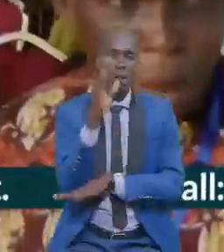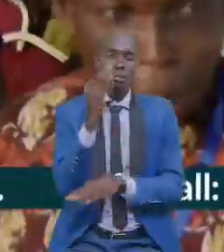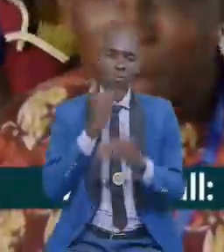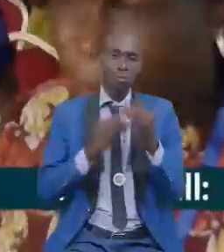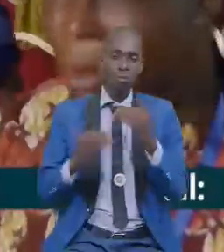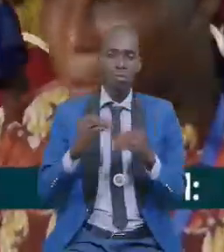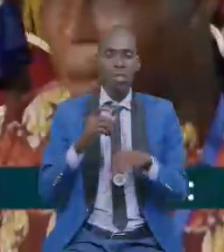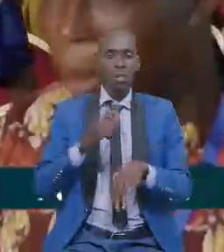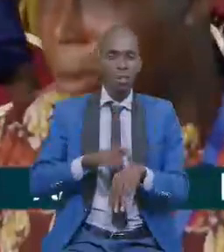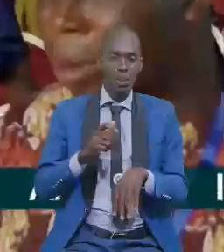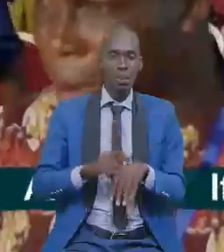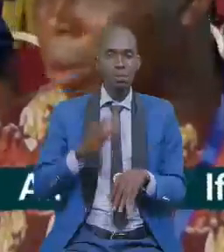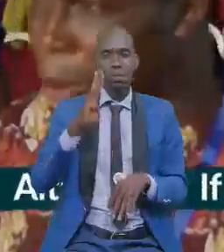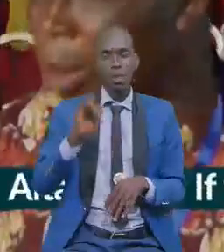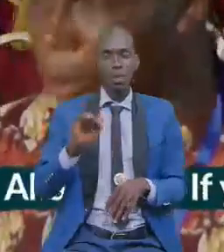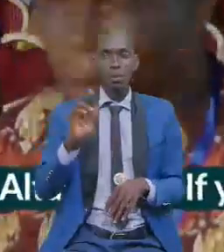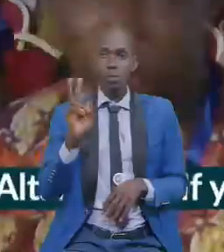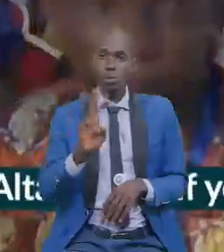tomorrow, 3 o'clock in the afternoon.